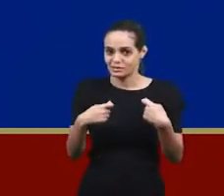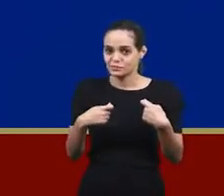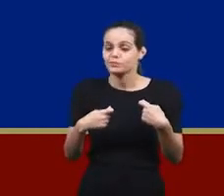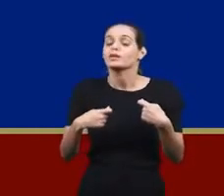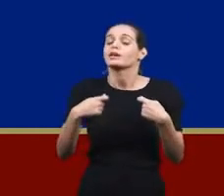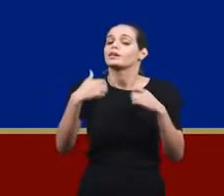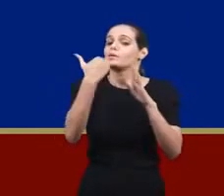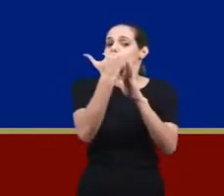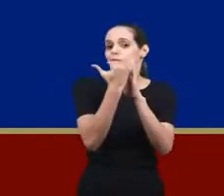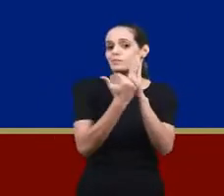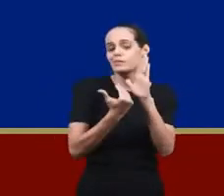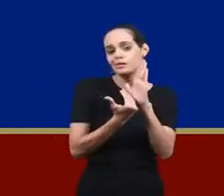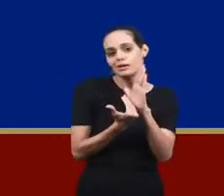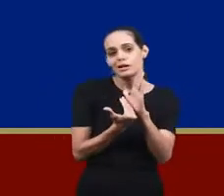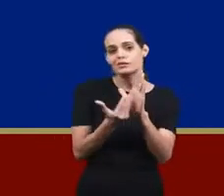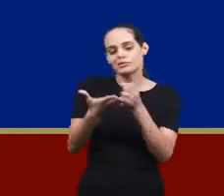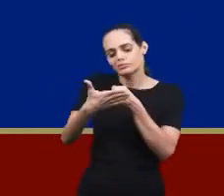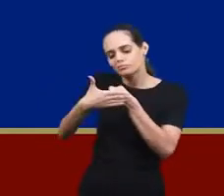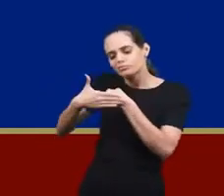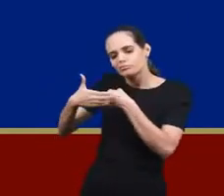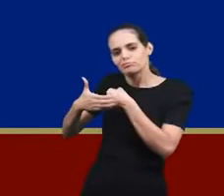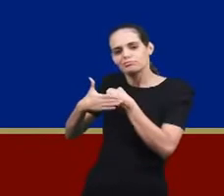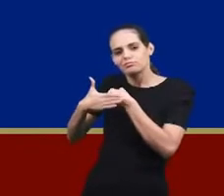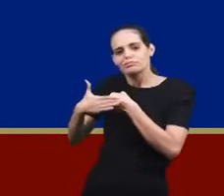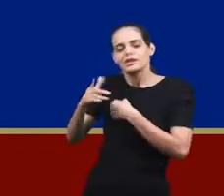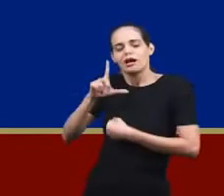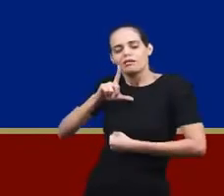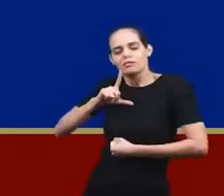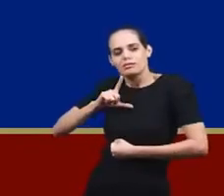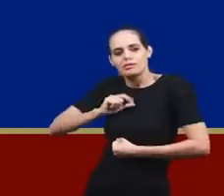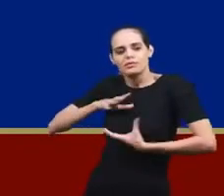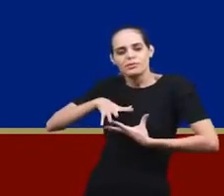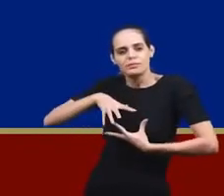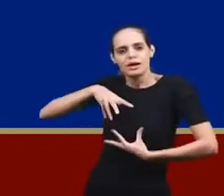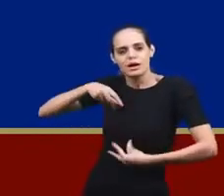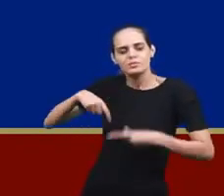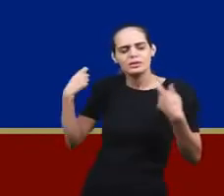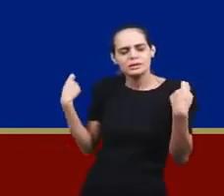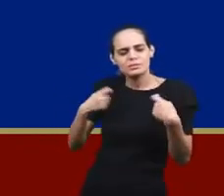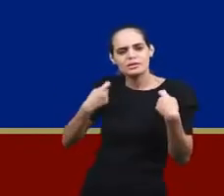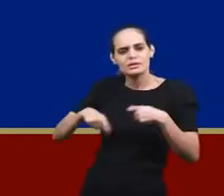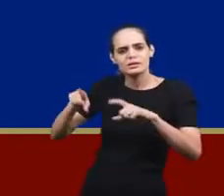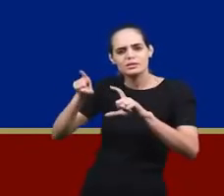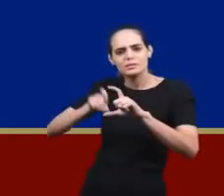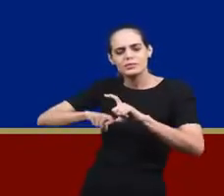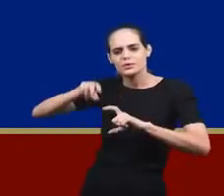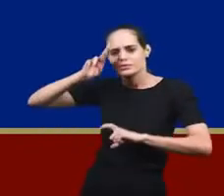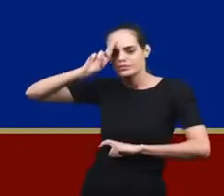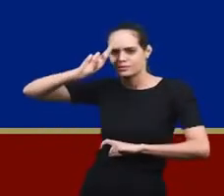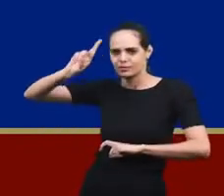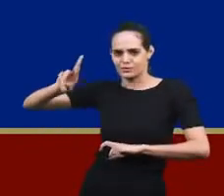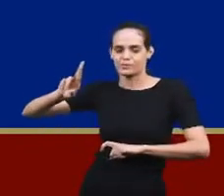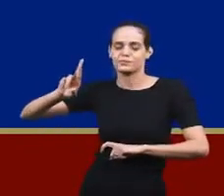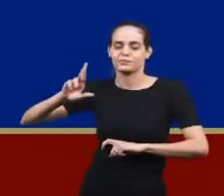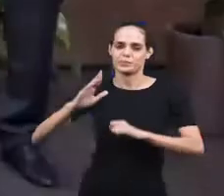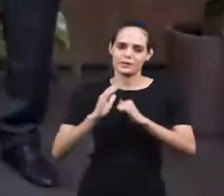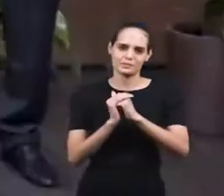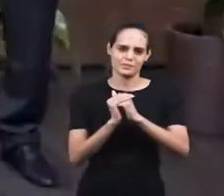much refreshment and comfort to the souls that thirst and hunger." Amen. Glory to God.